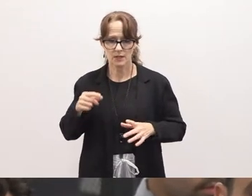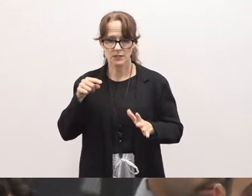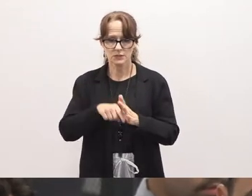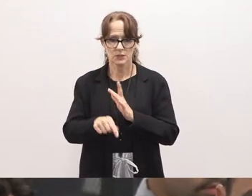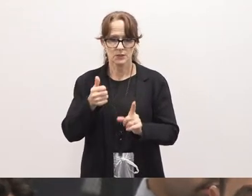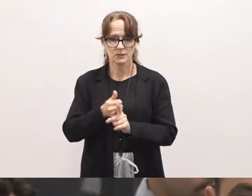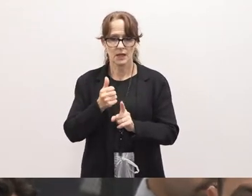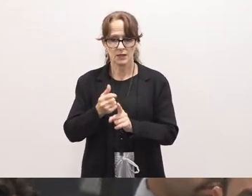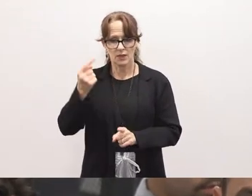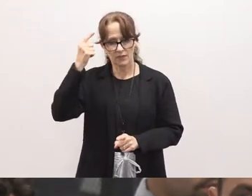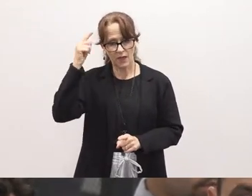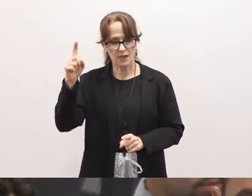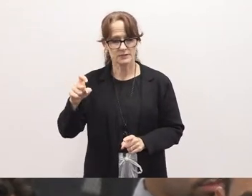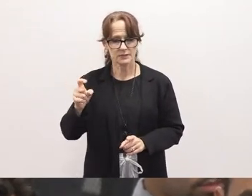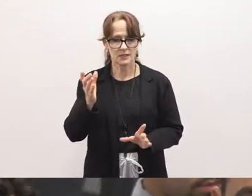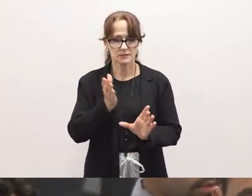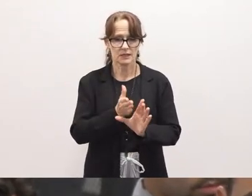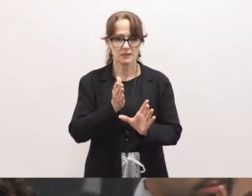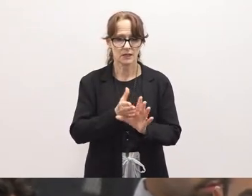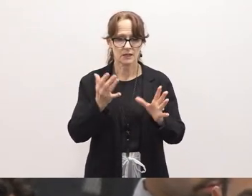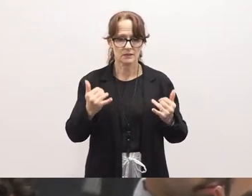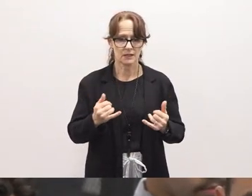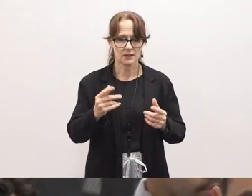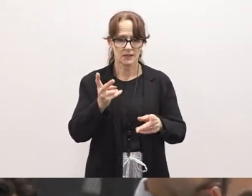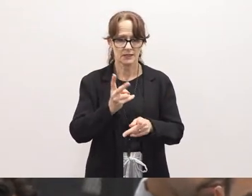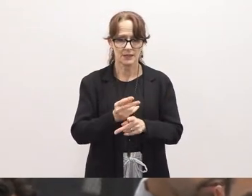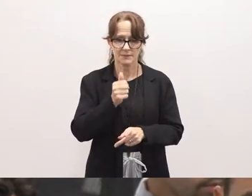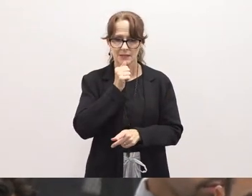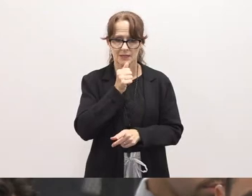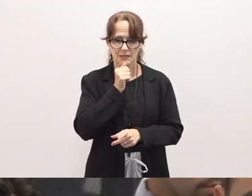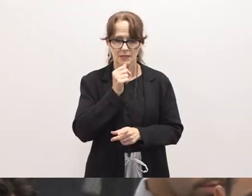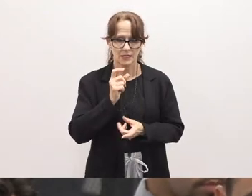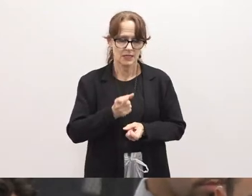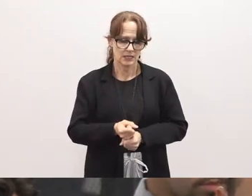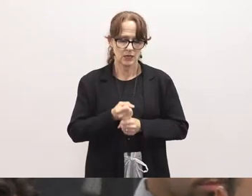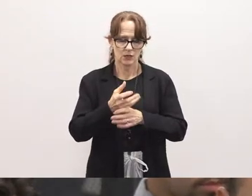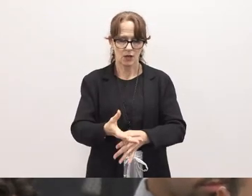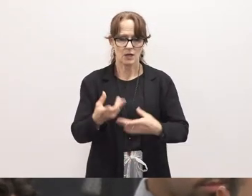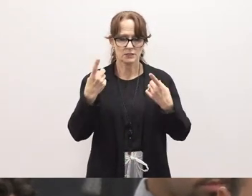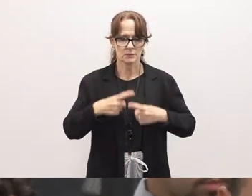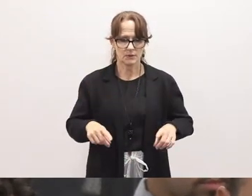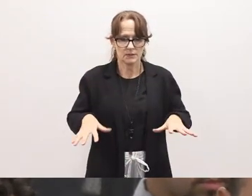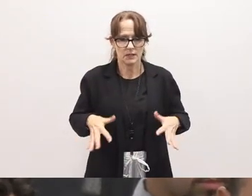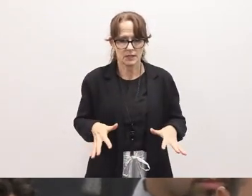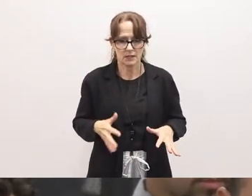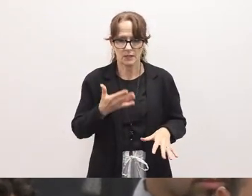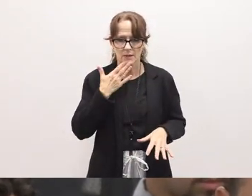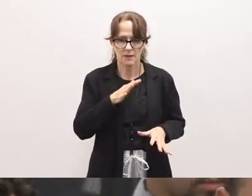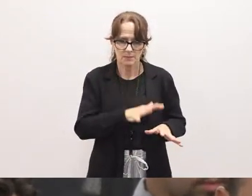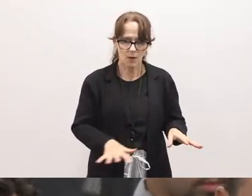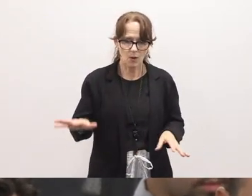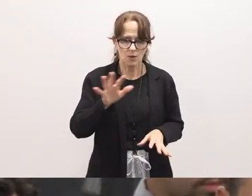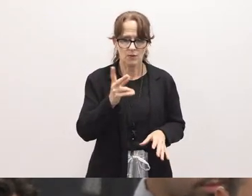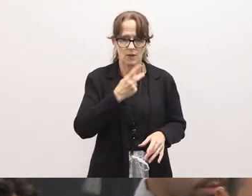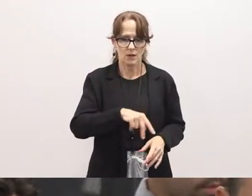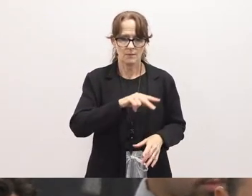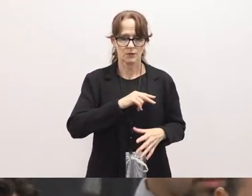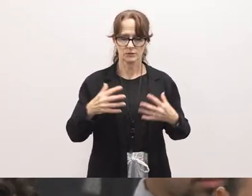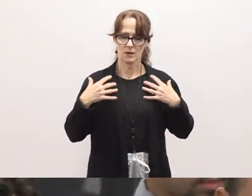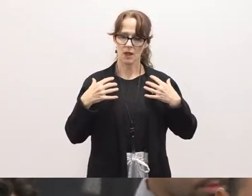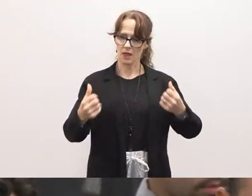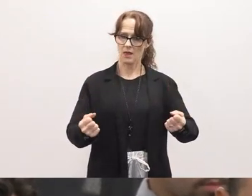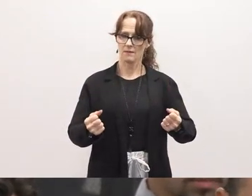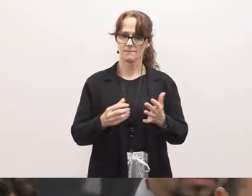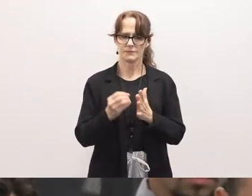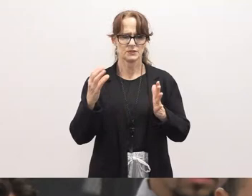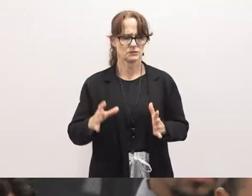suicidal thoughts? Psychology Today says that keeping secrets can trigger depression, anxiety, and poor overall personal health. Our